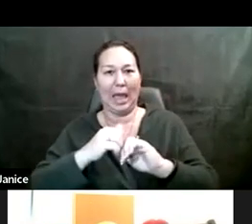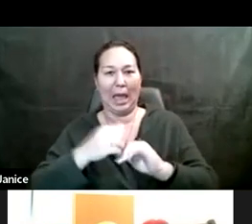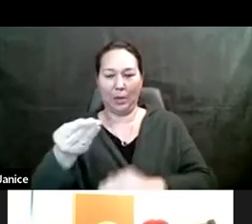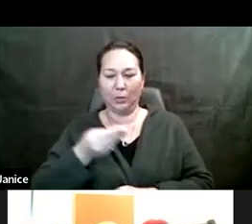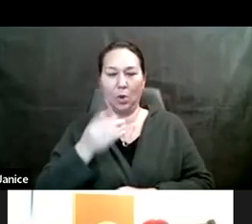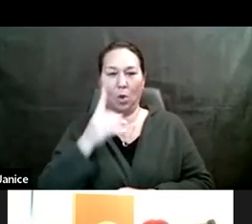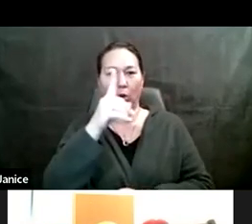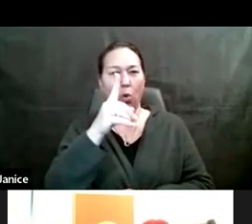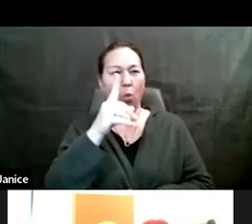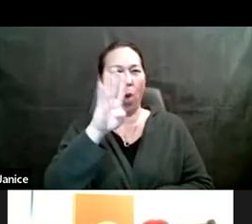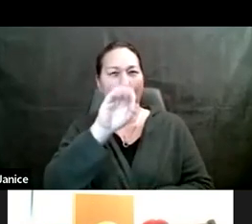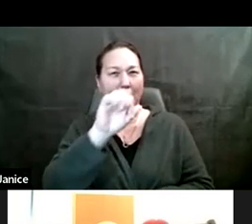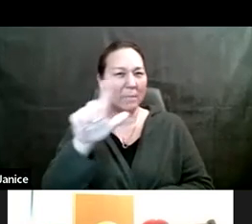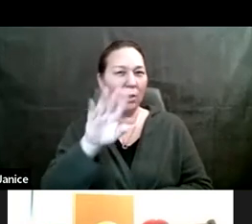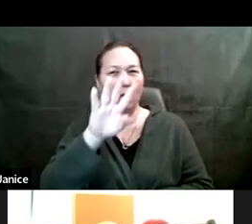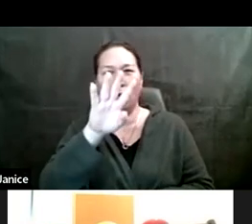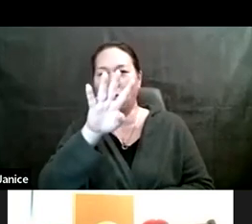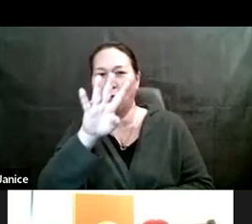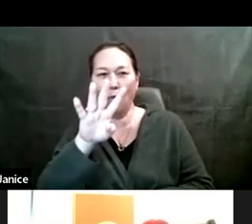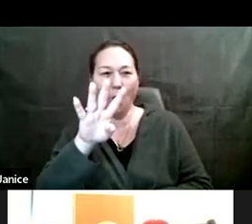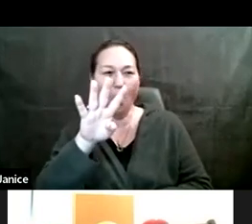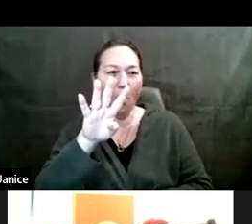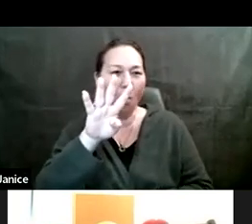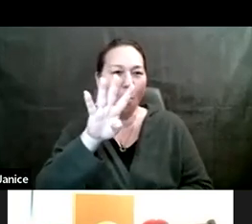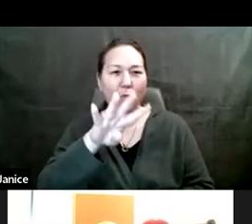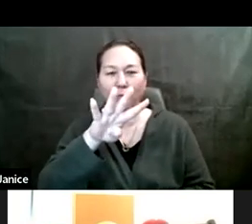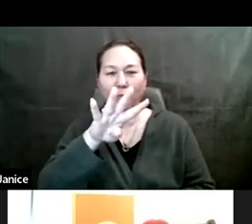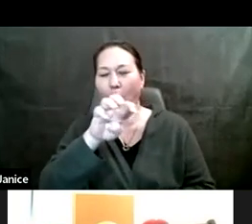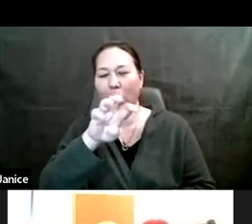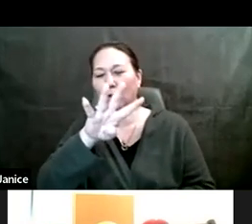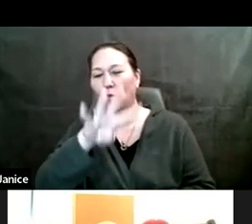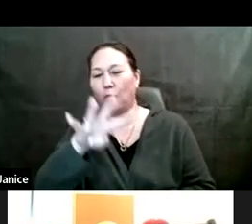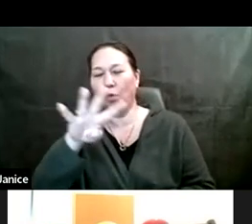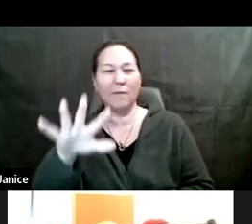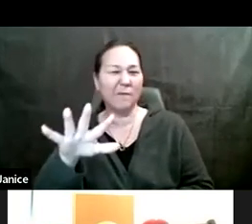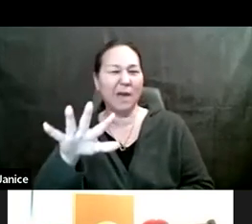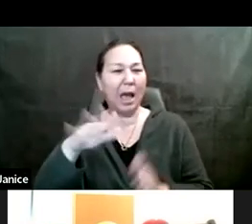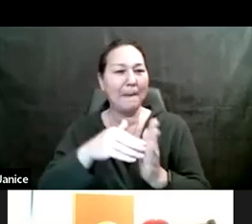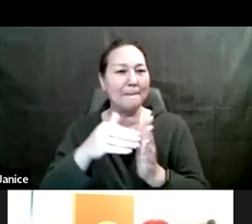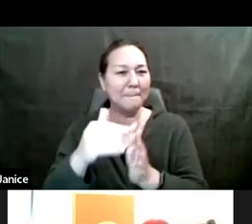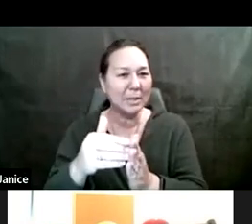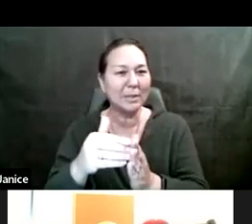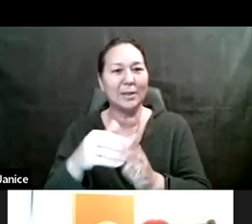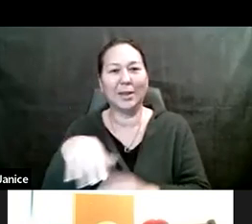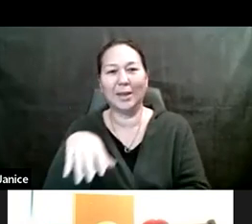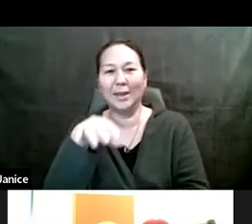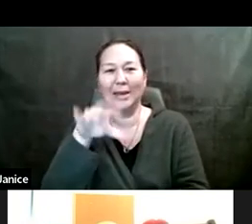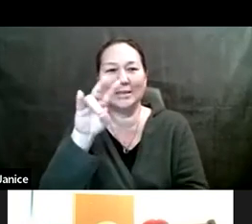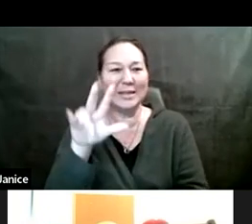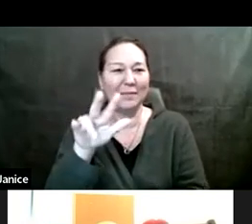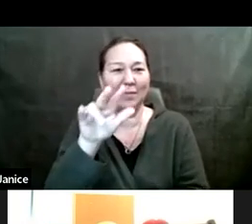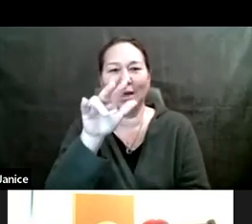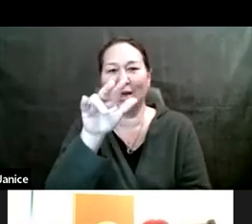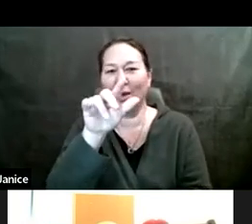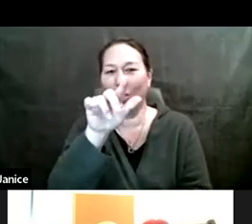billion 445 million 729 446 dollars as presented that is the same